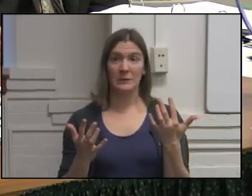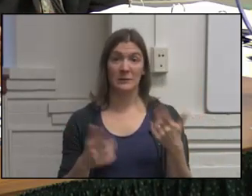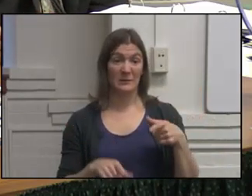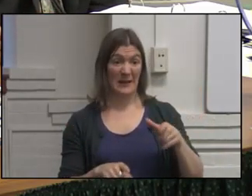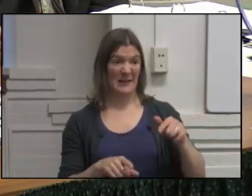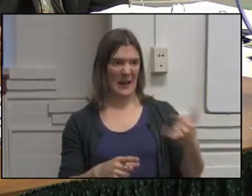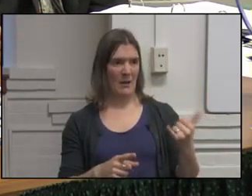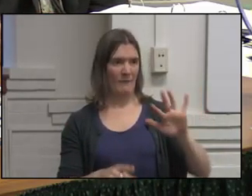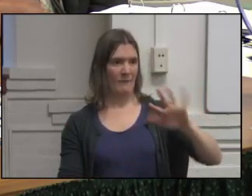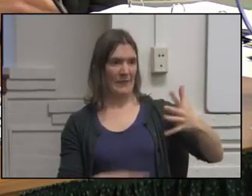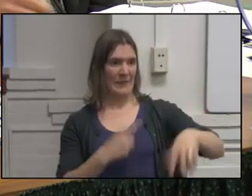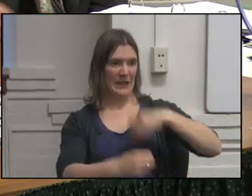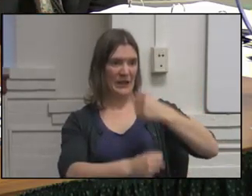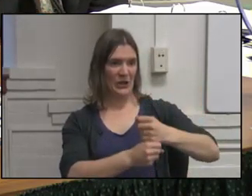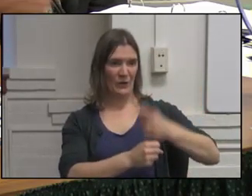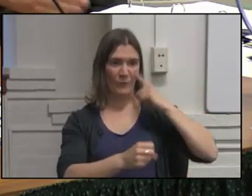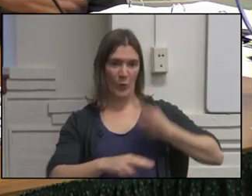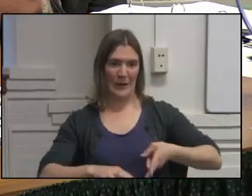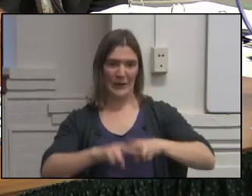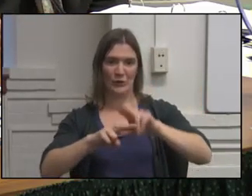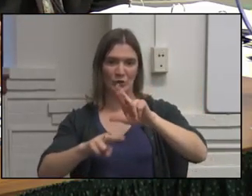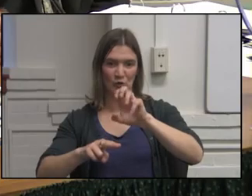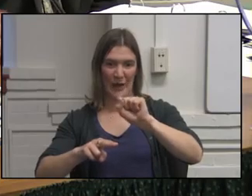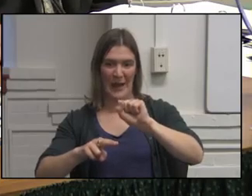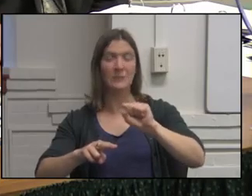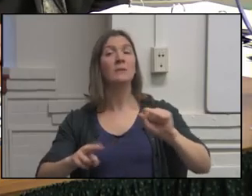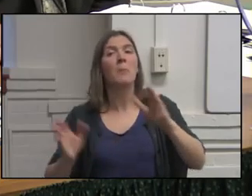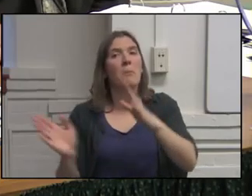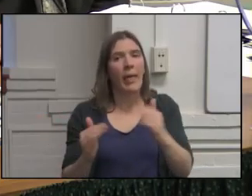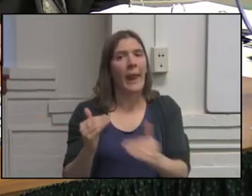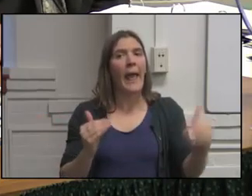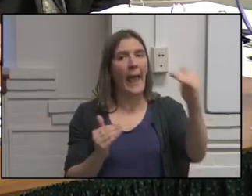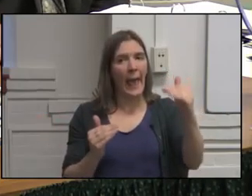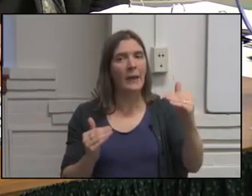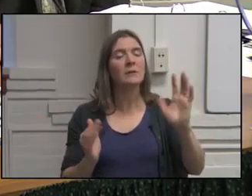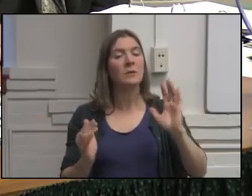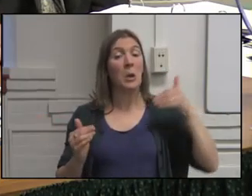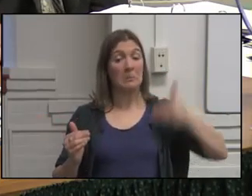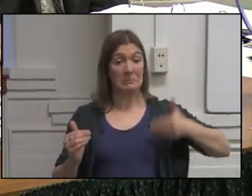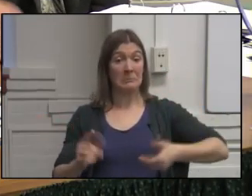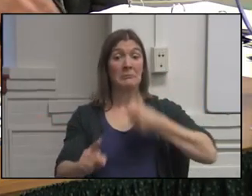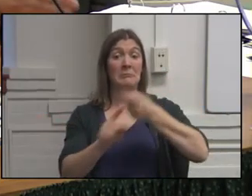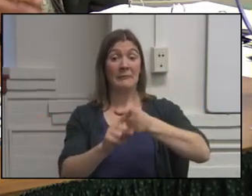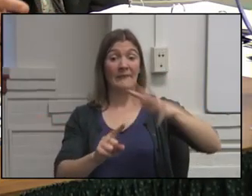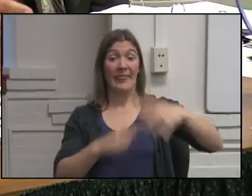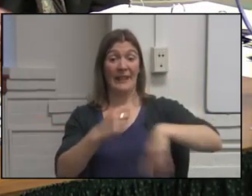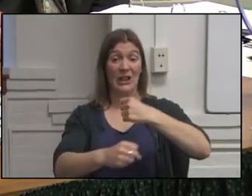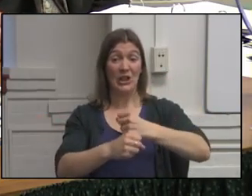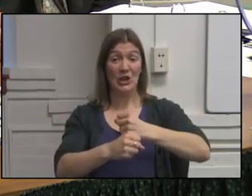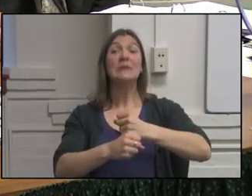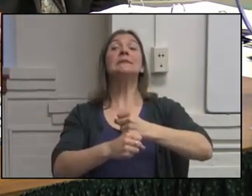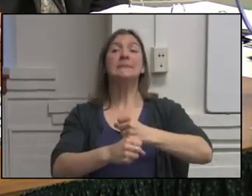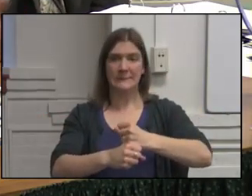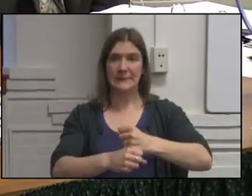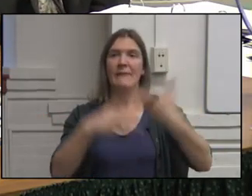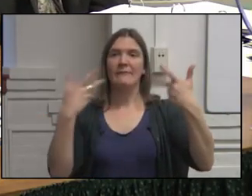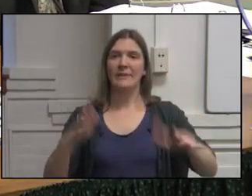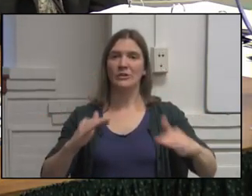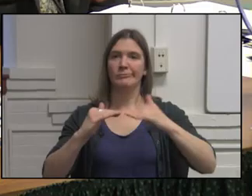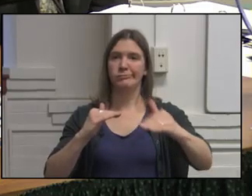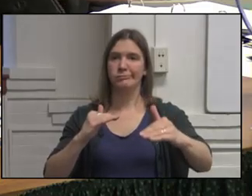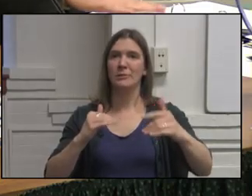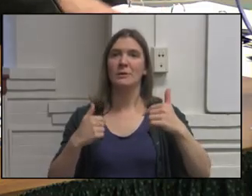year, I believe, of the increases that were pre-scheduled. That did end up happening, which is